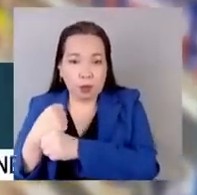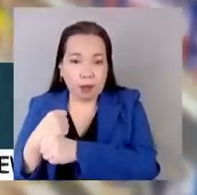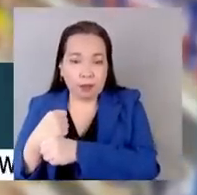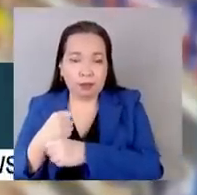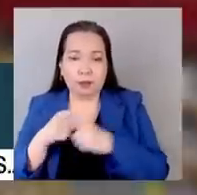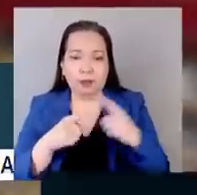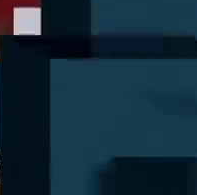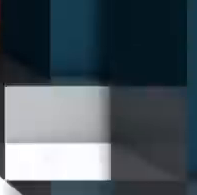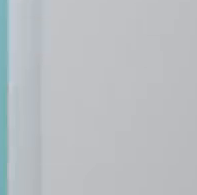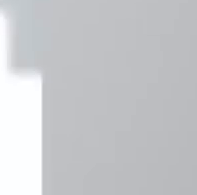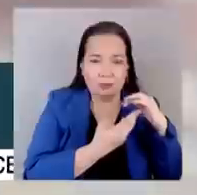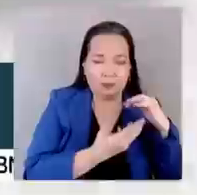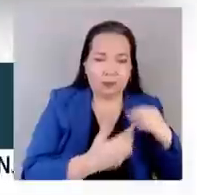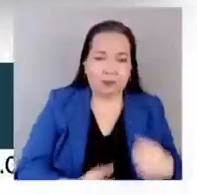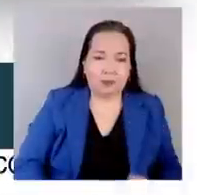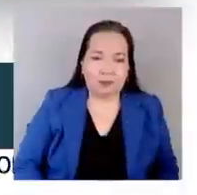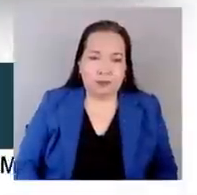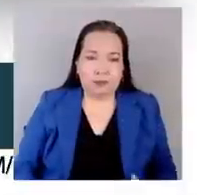consumers.